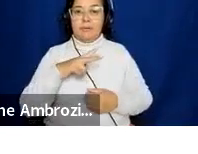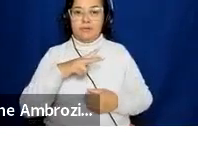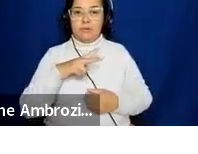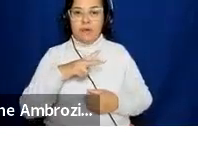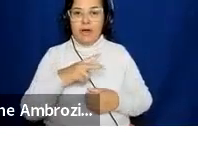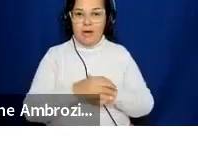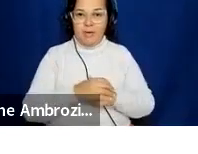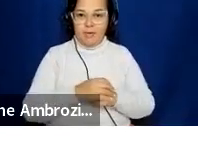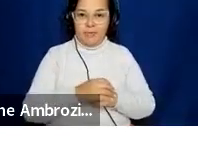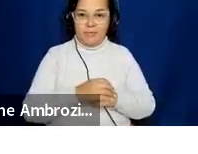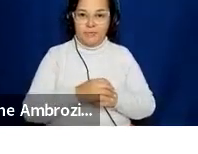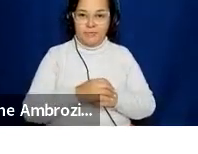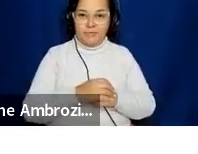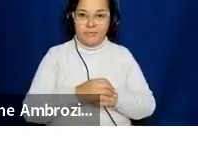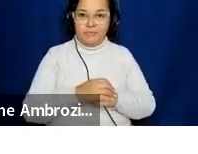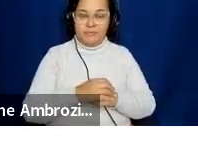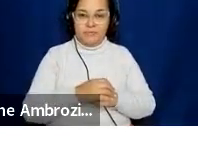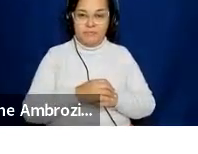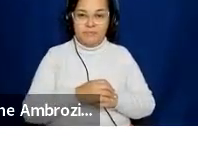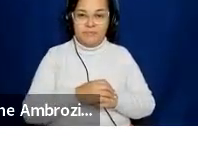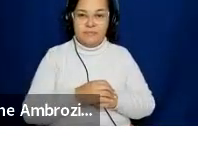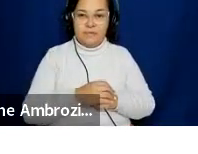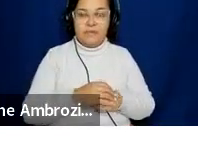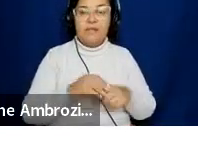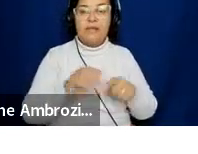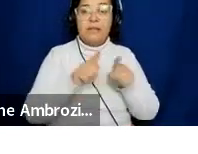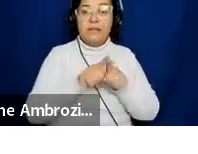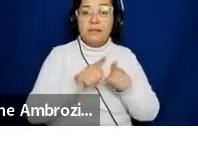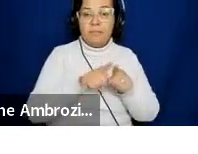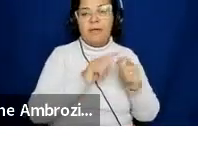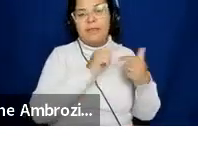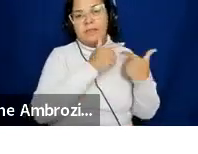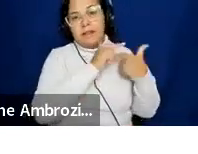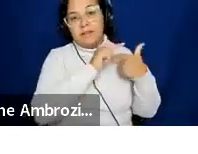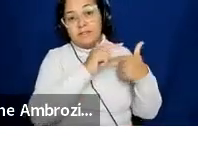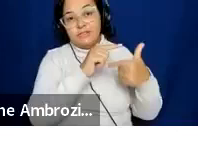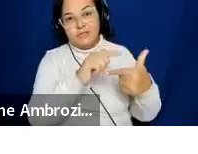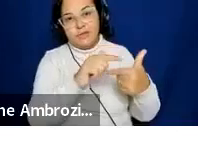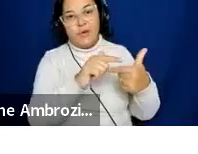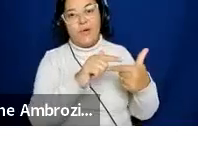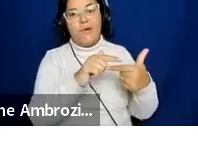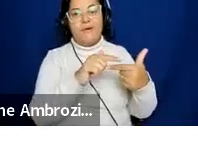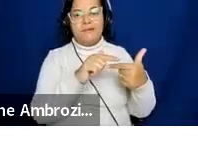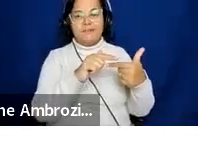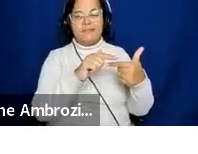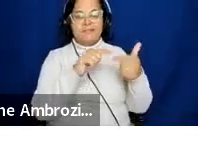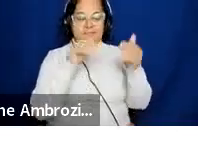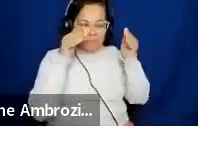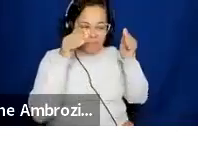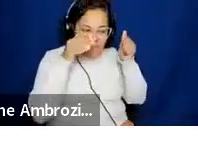particular traditions of reflexology and reactology of that time.